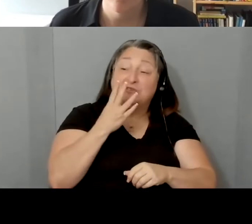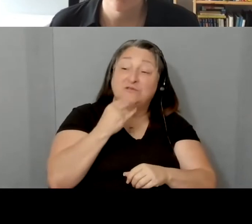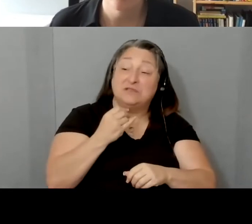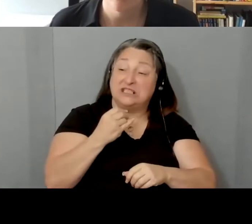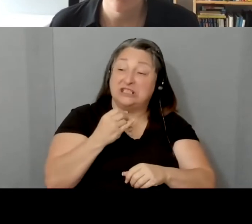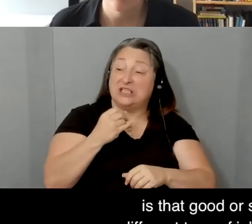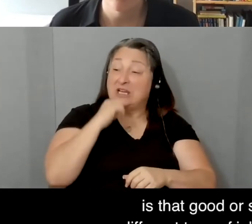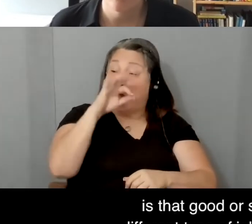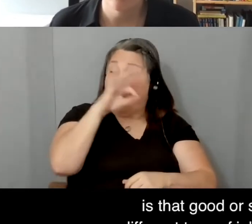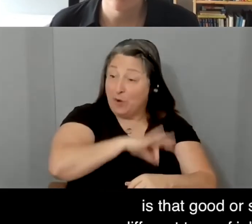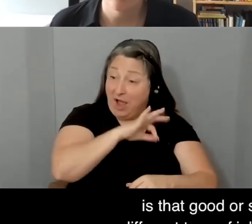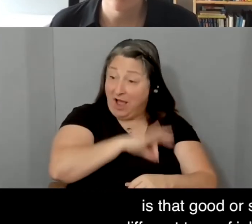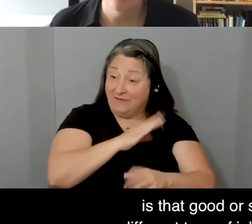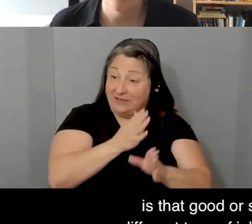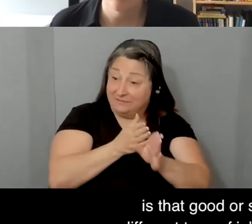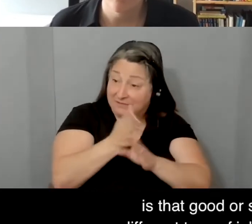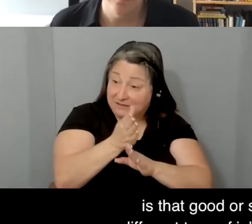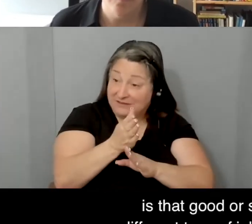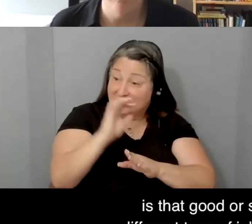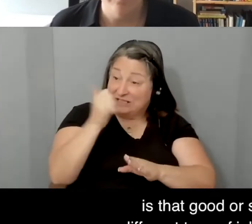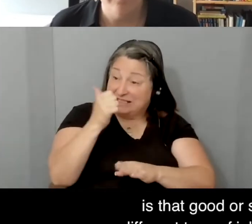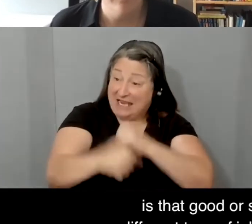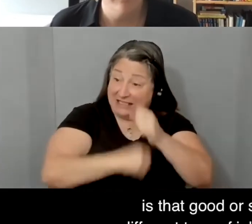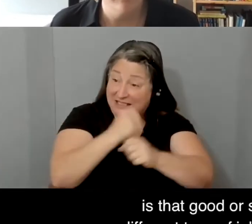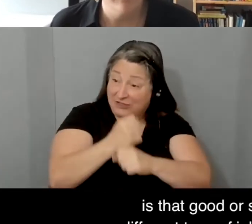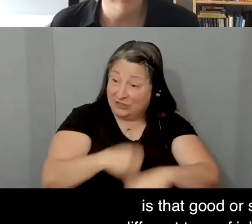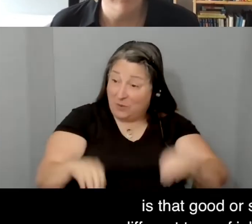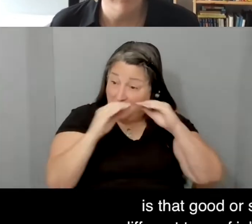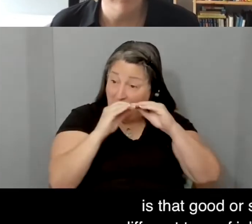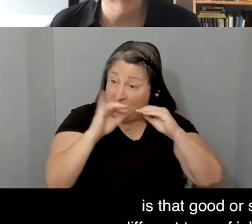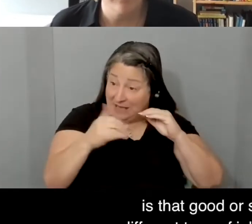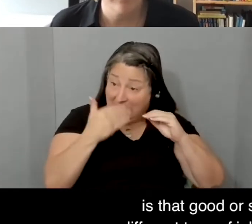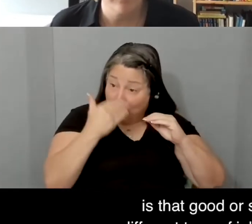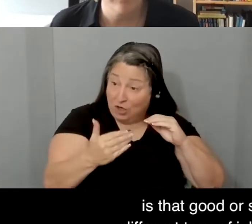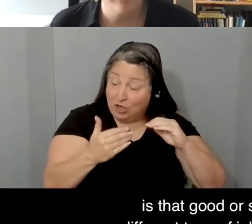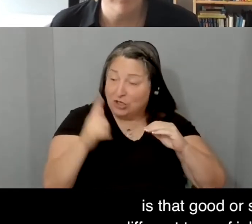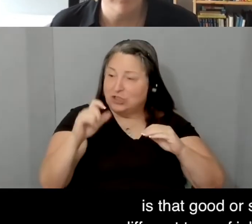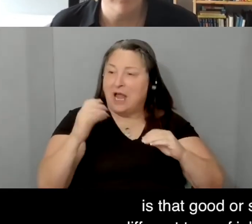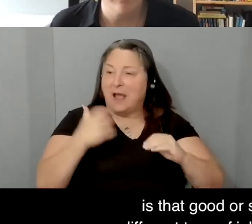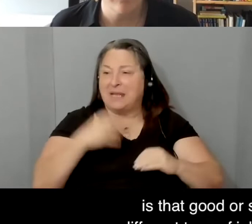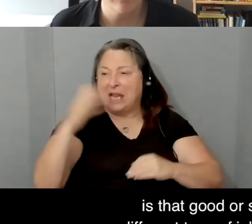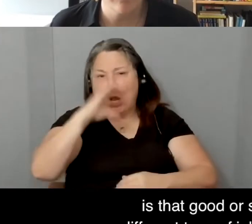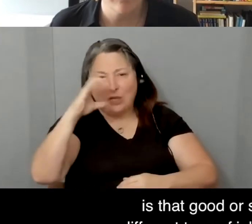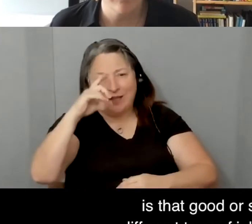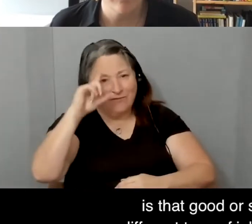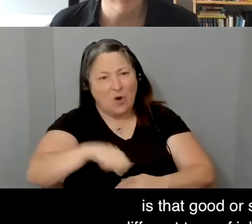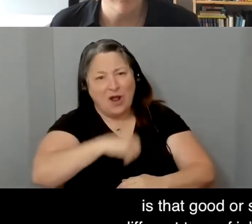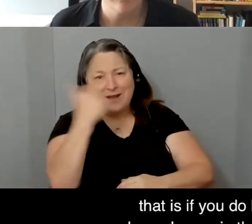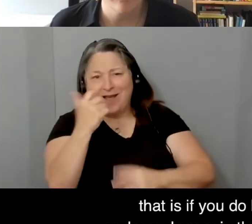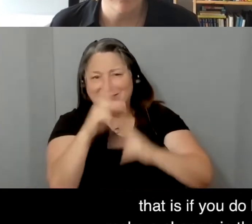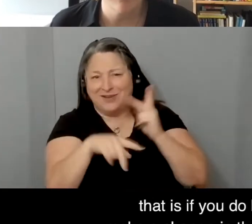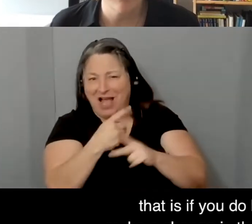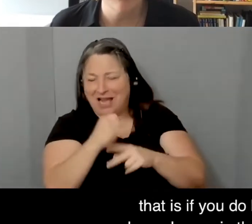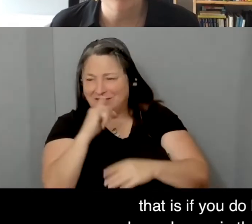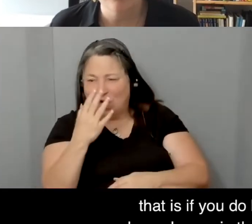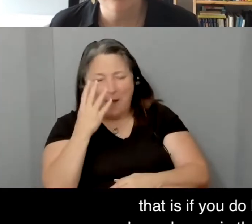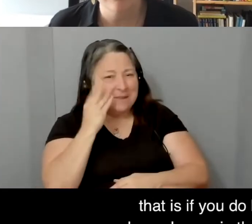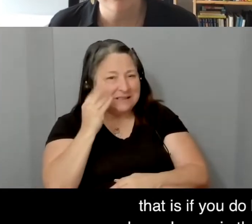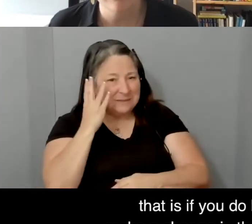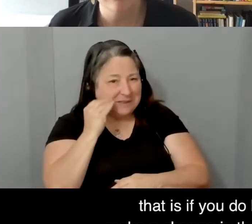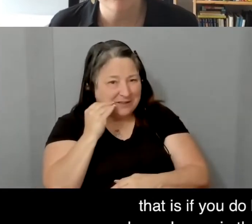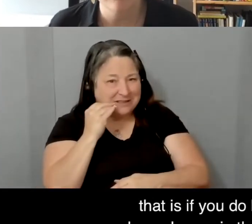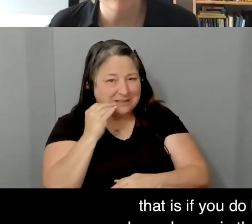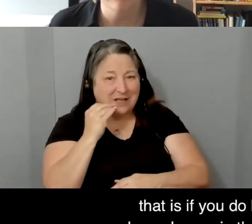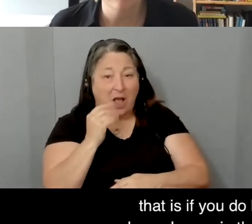years, is that good, or should you be looking for a different type of job experience? Combined with that is,